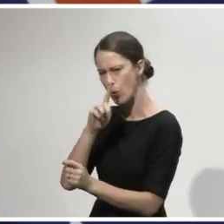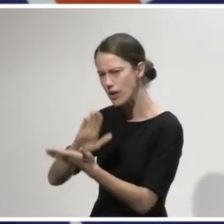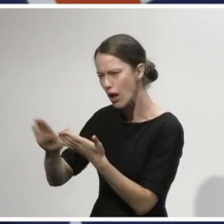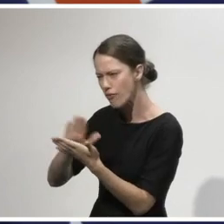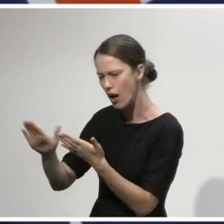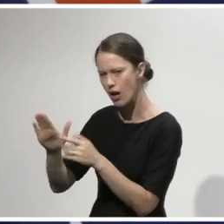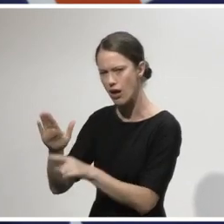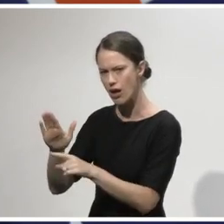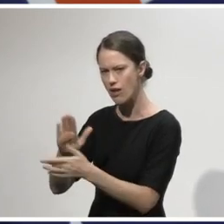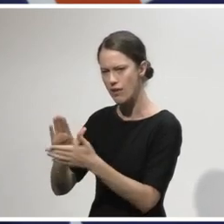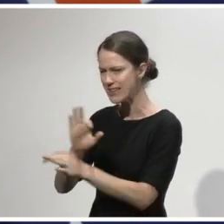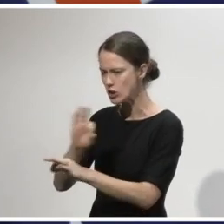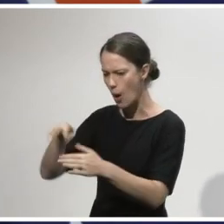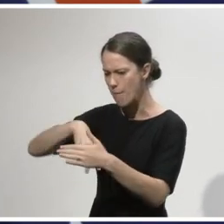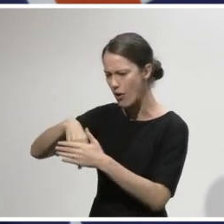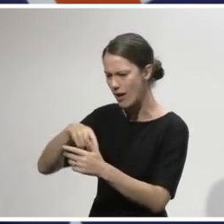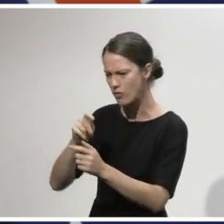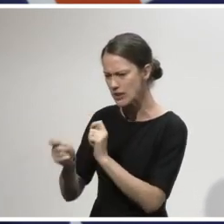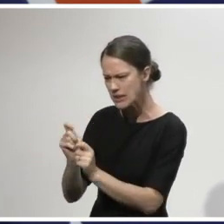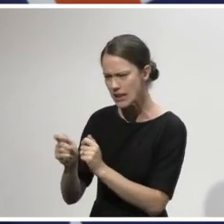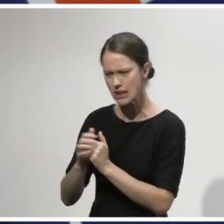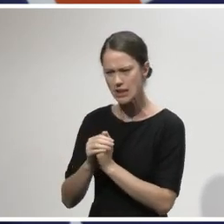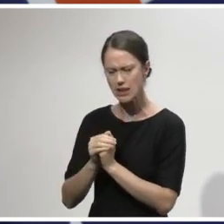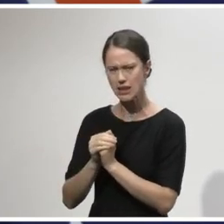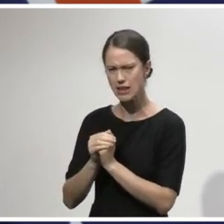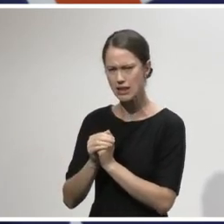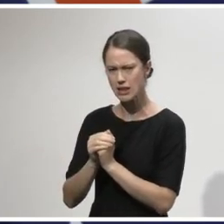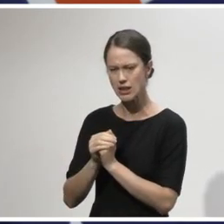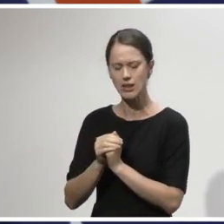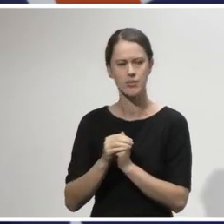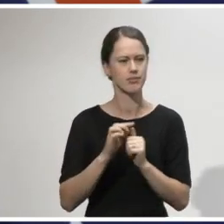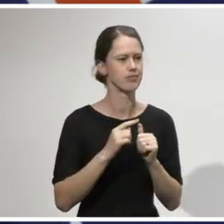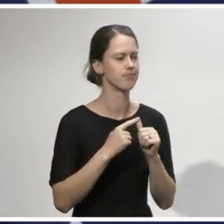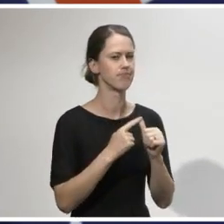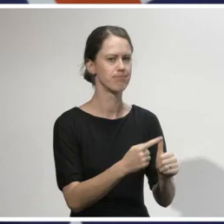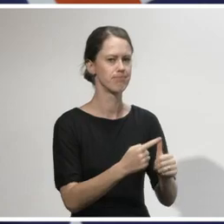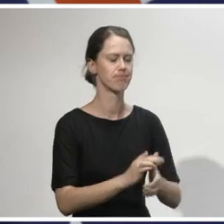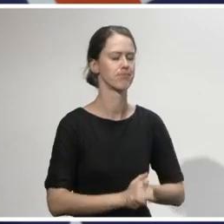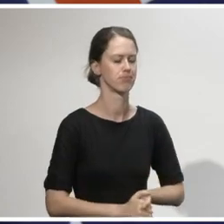that's not going to be a barrier for testing them? Well, I think you have to